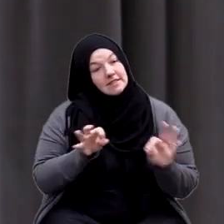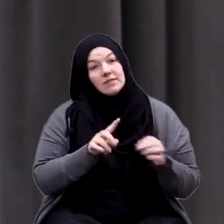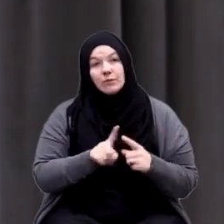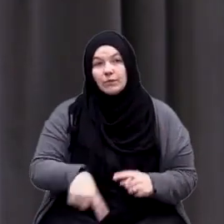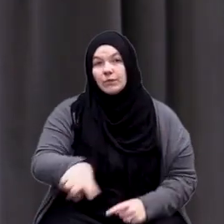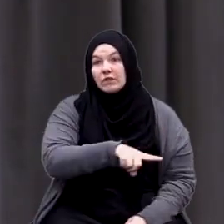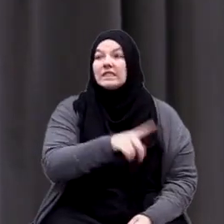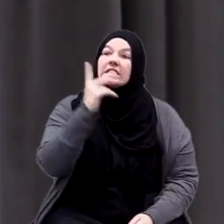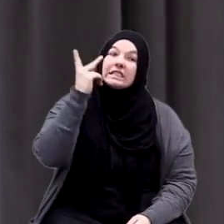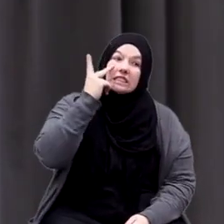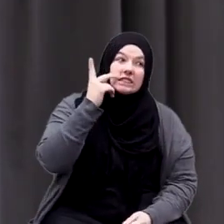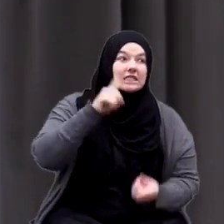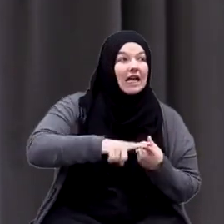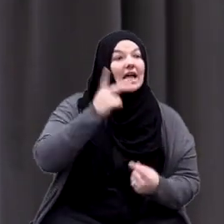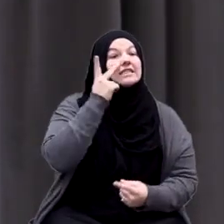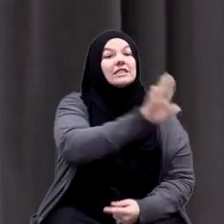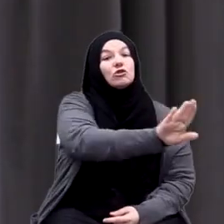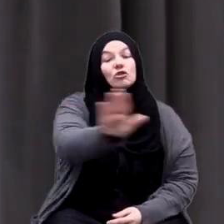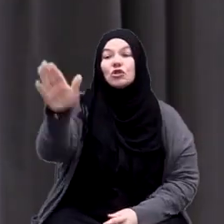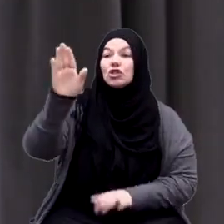until I see your children here.